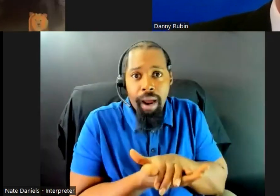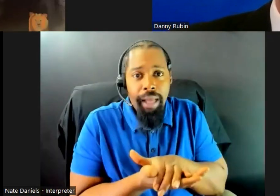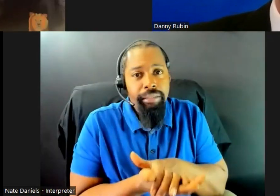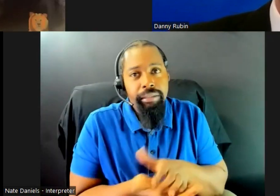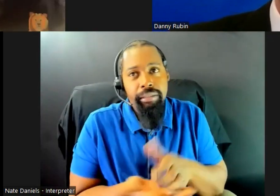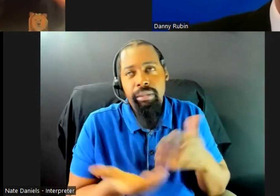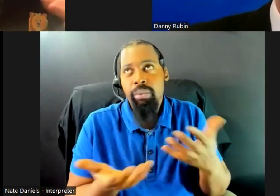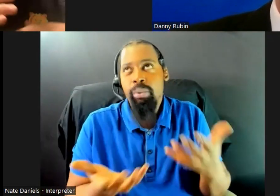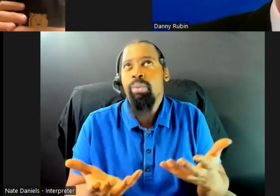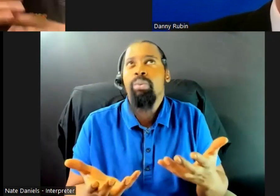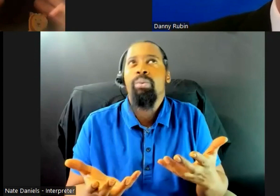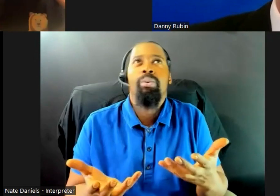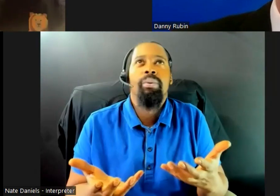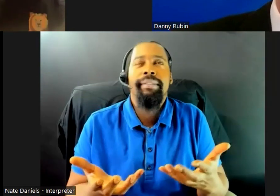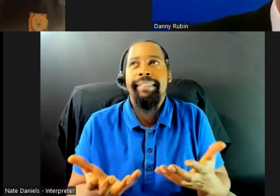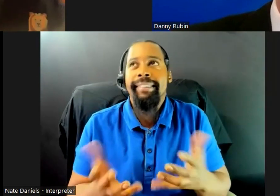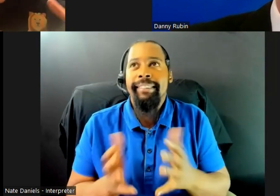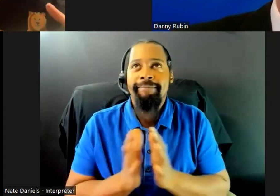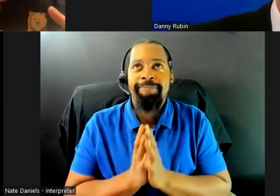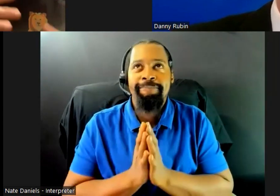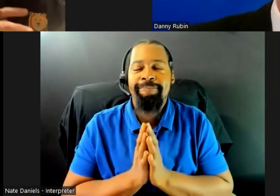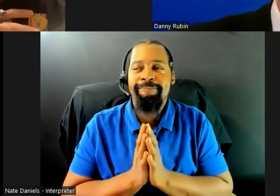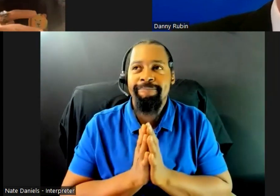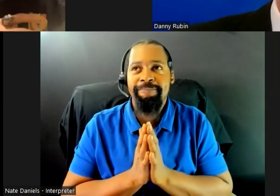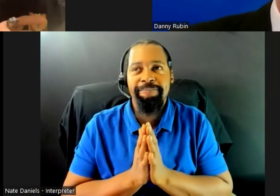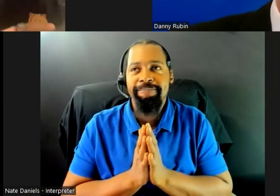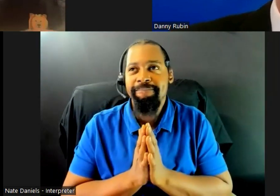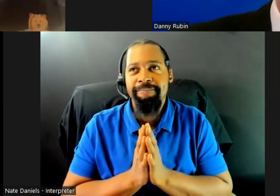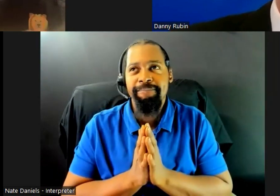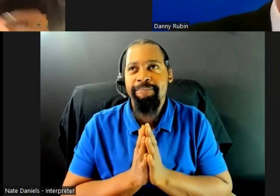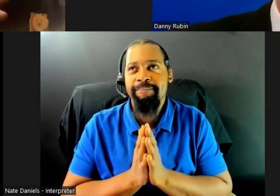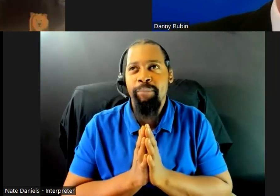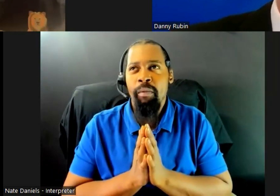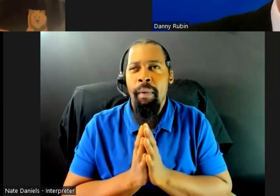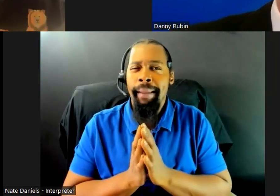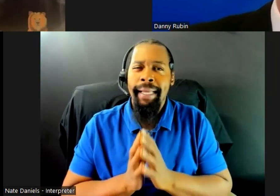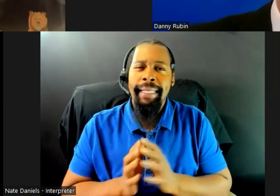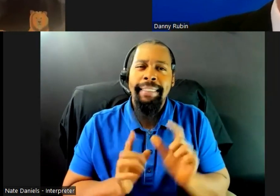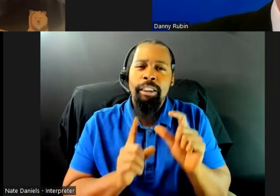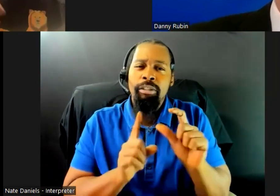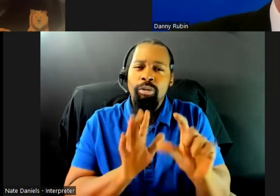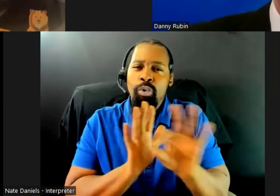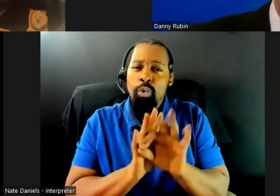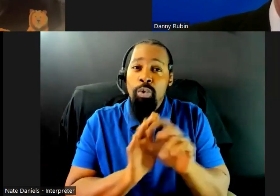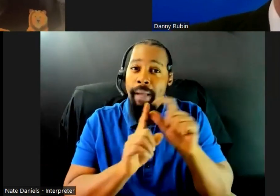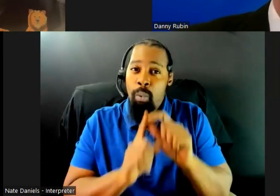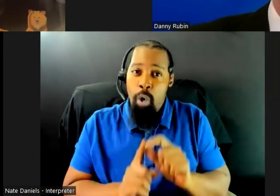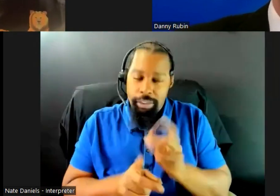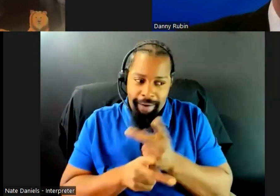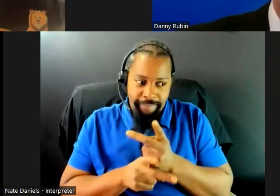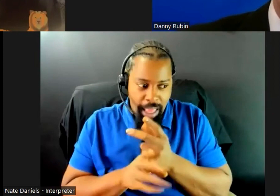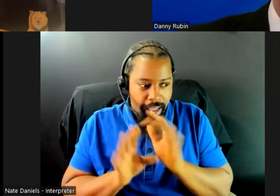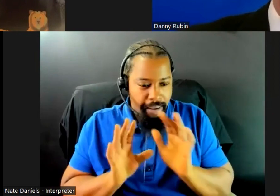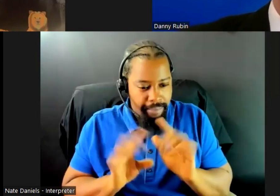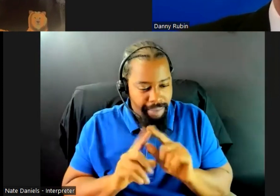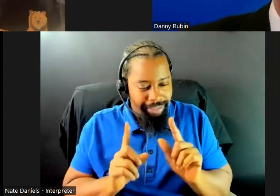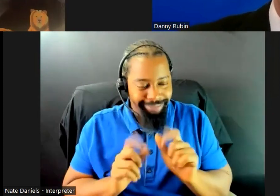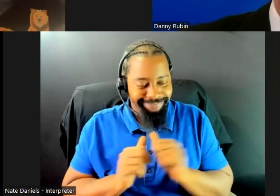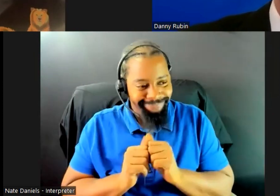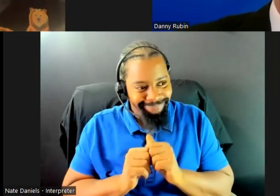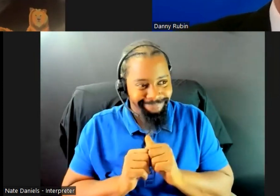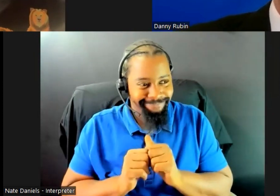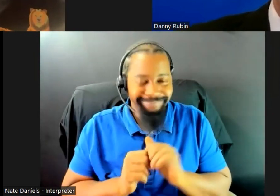without sounding very presumptuous, it's a gift. Making a bride happy on her wedding